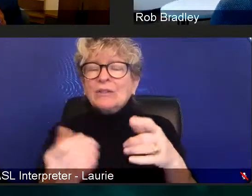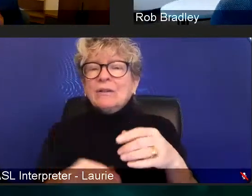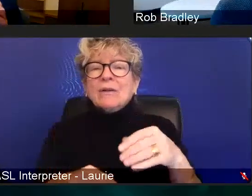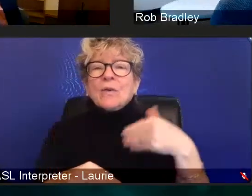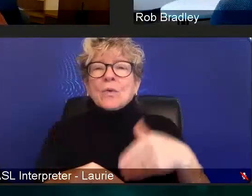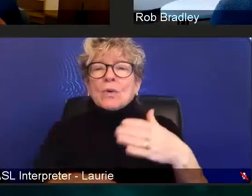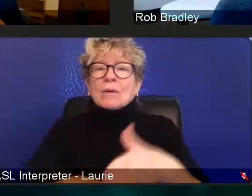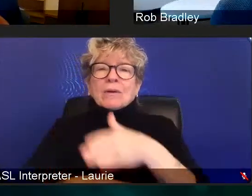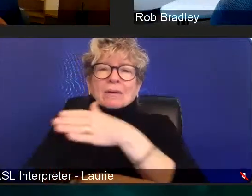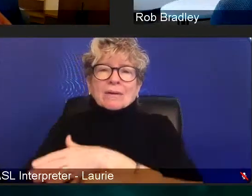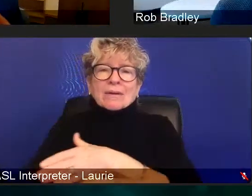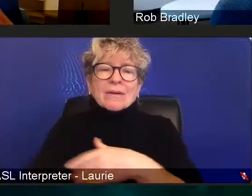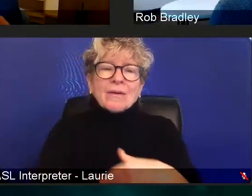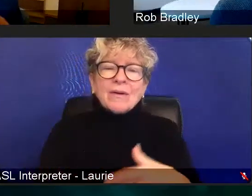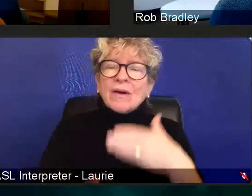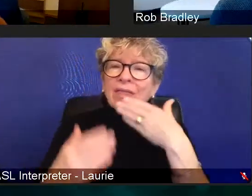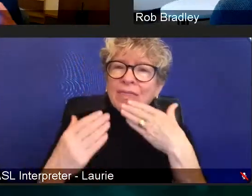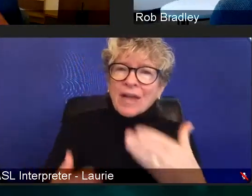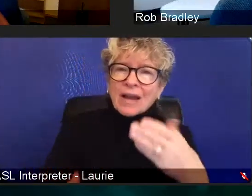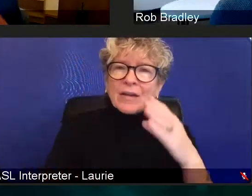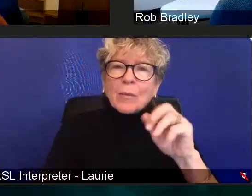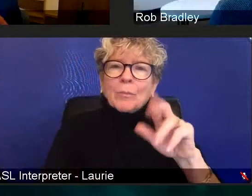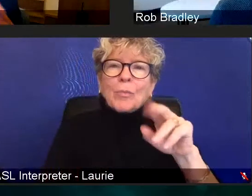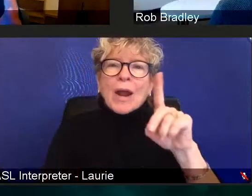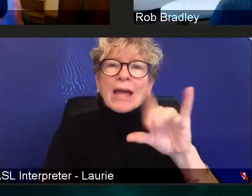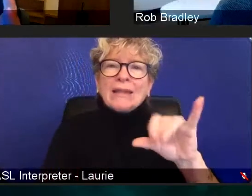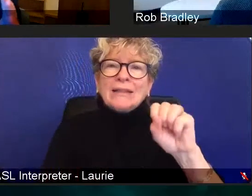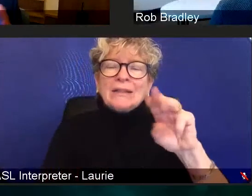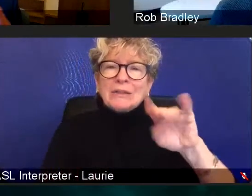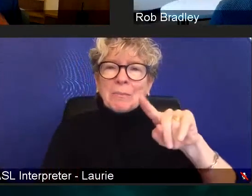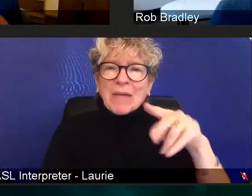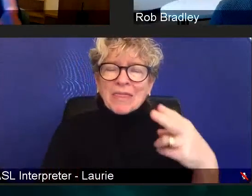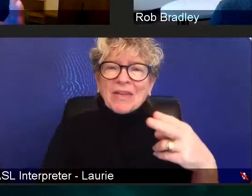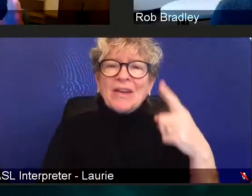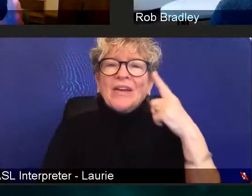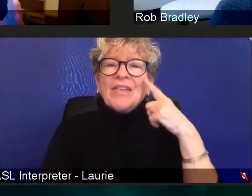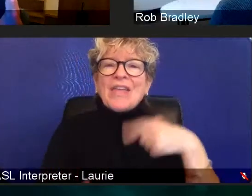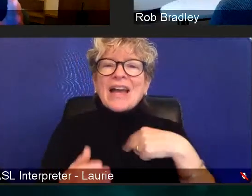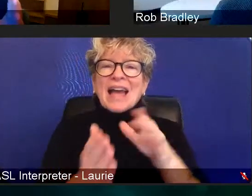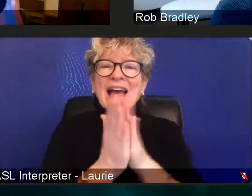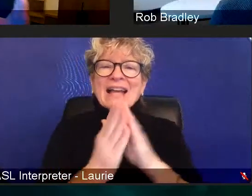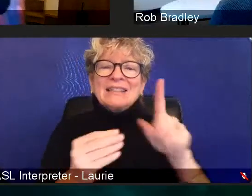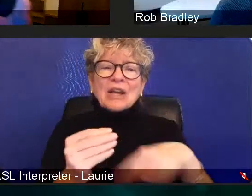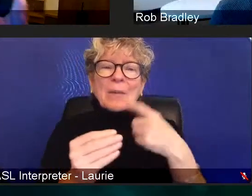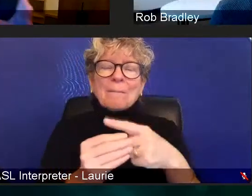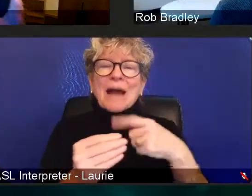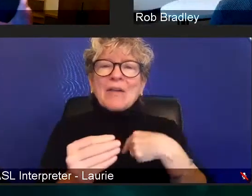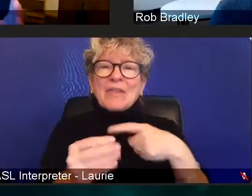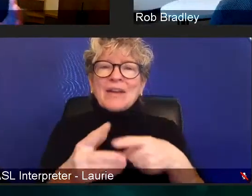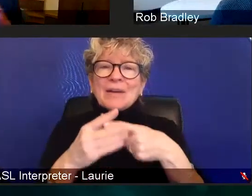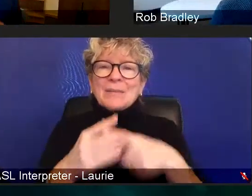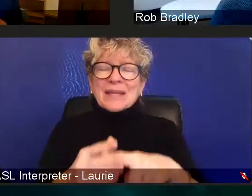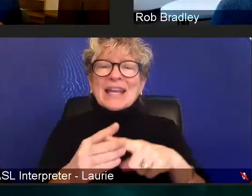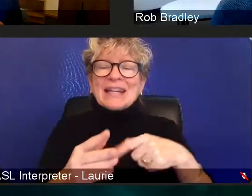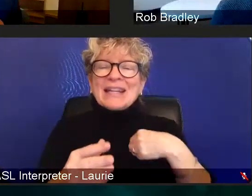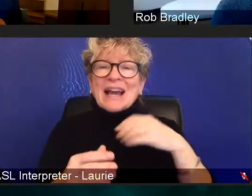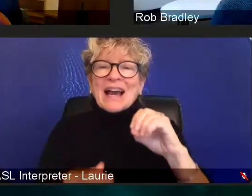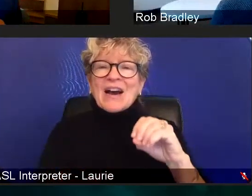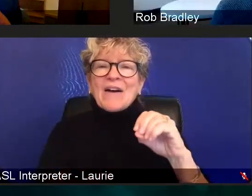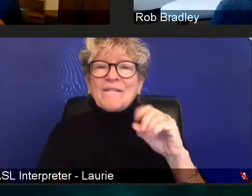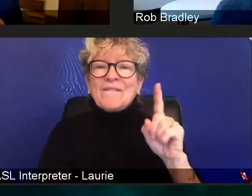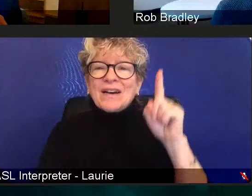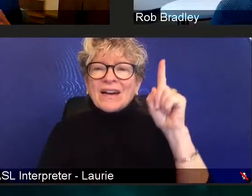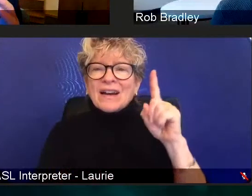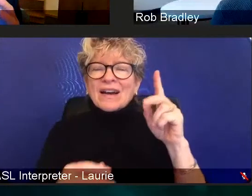credit to Bradley Smith, who also asked that question about the advent of economical cloud computing being critical to this. And Bradley, I